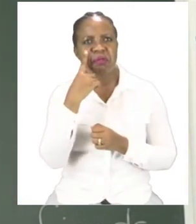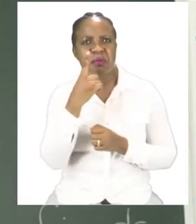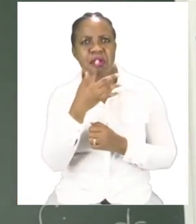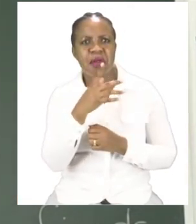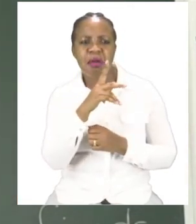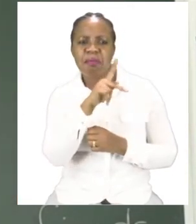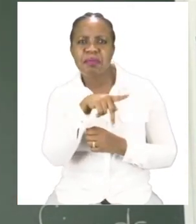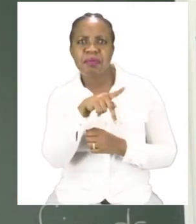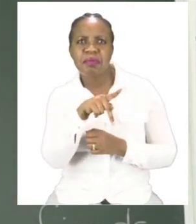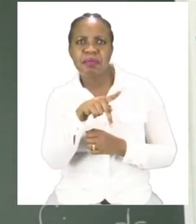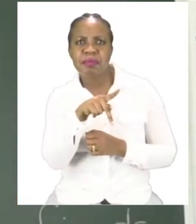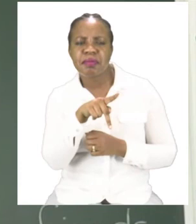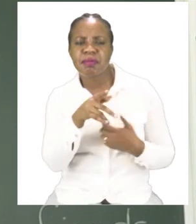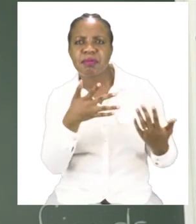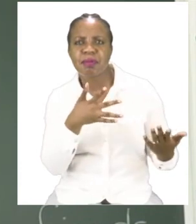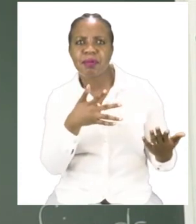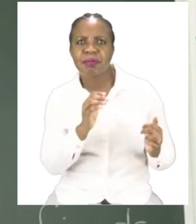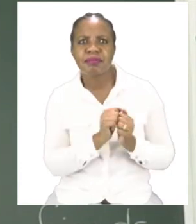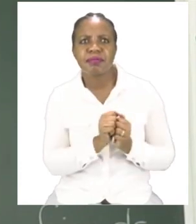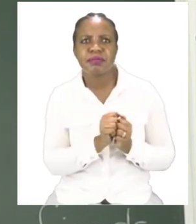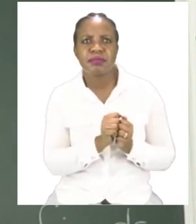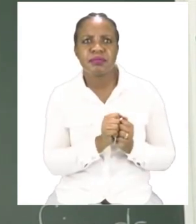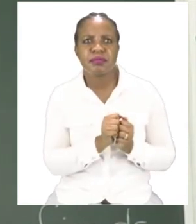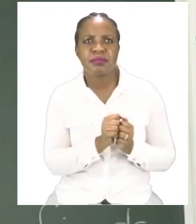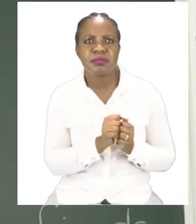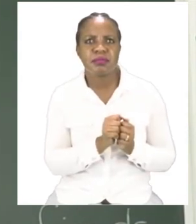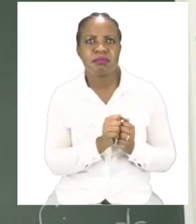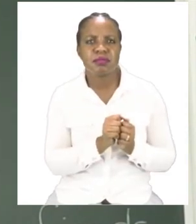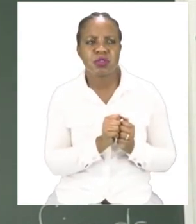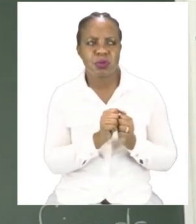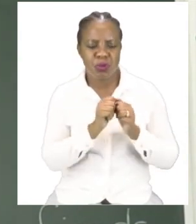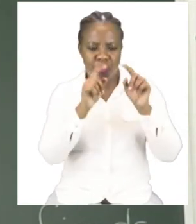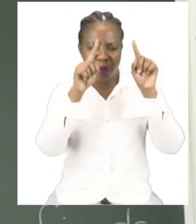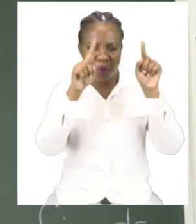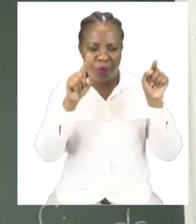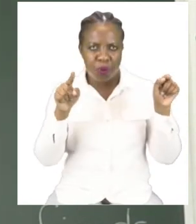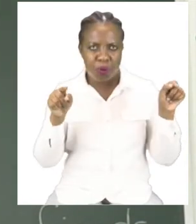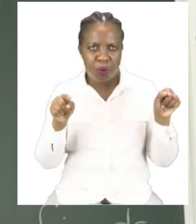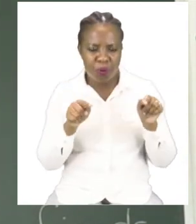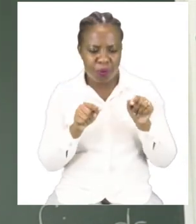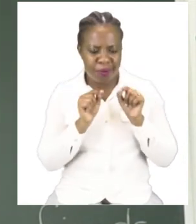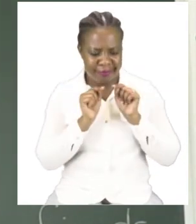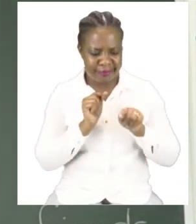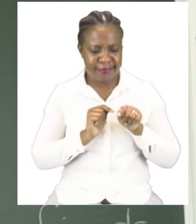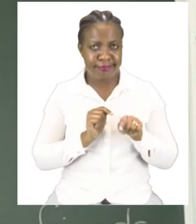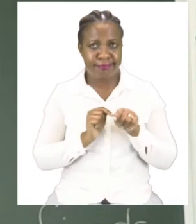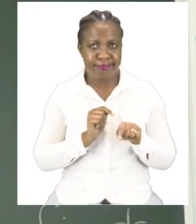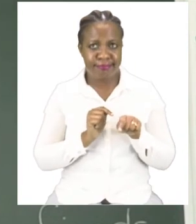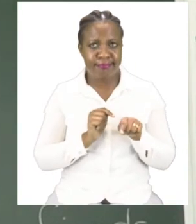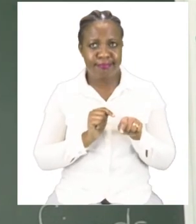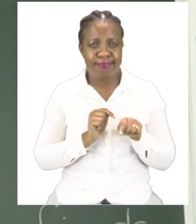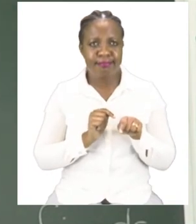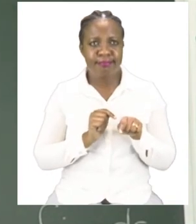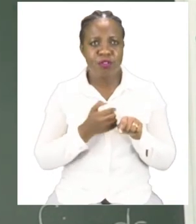look at our board, this is the bottom part of the word search. As you can see, we have our